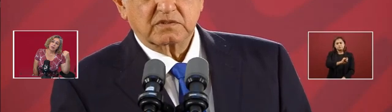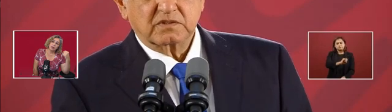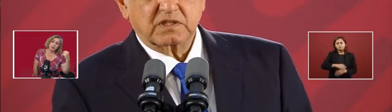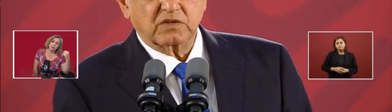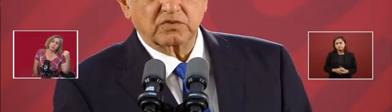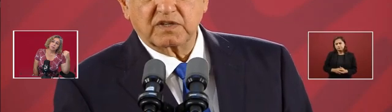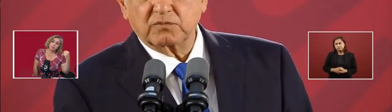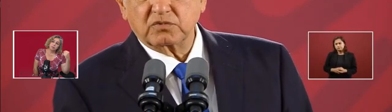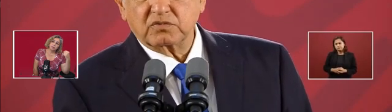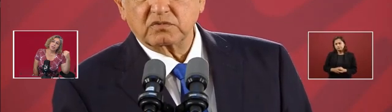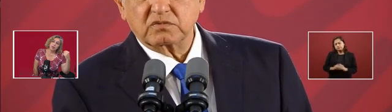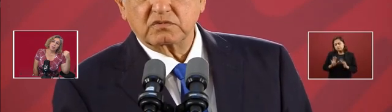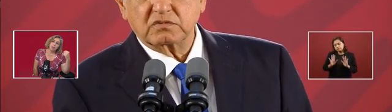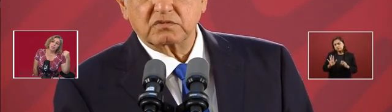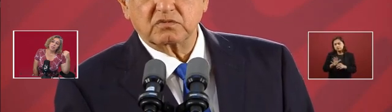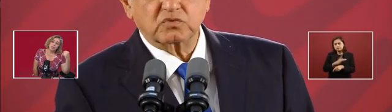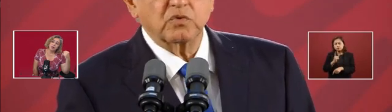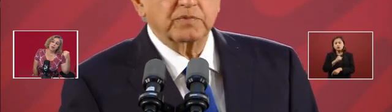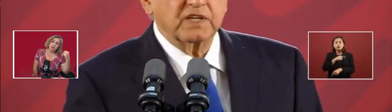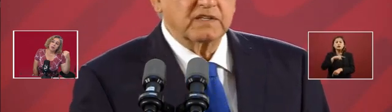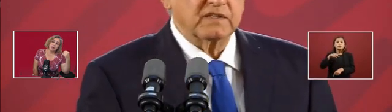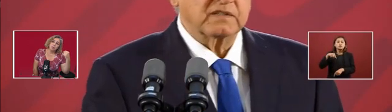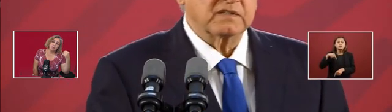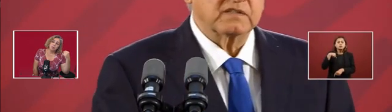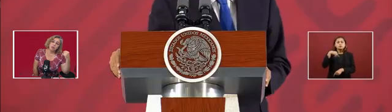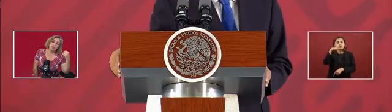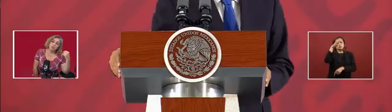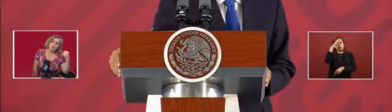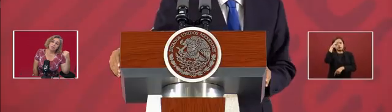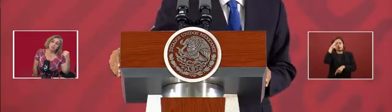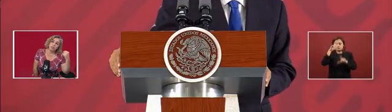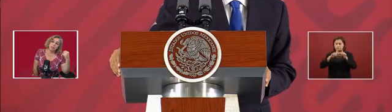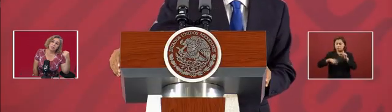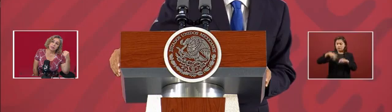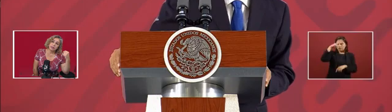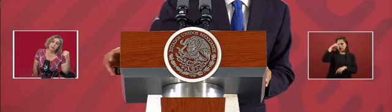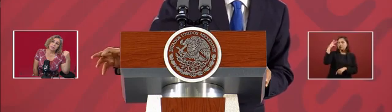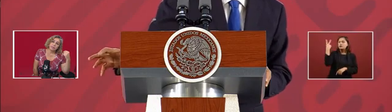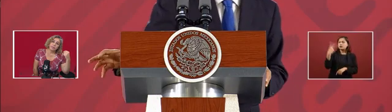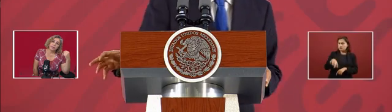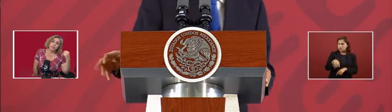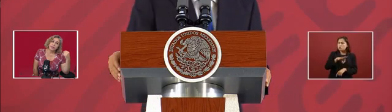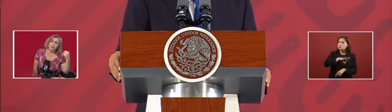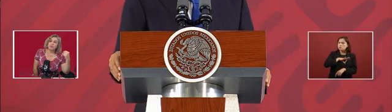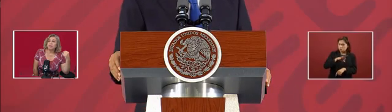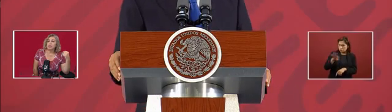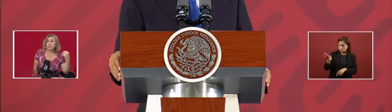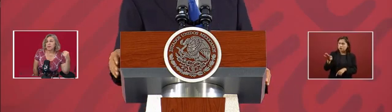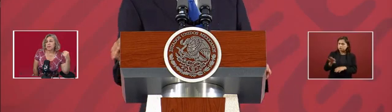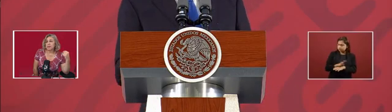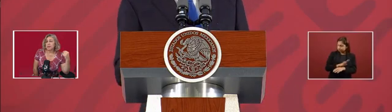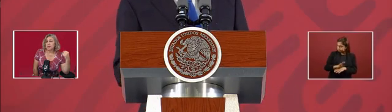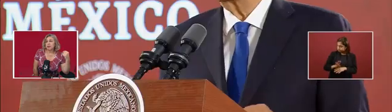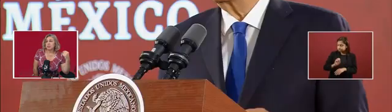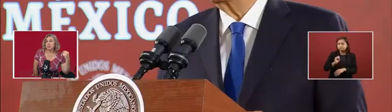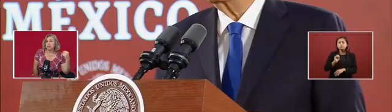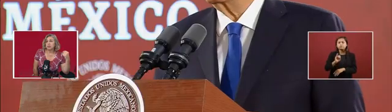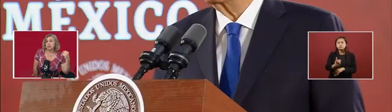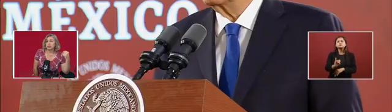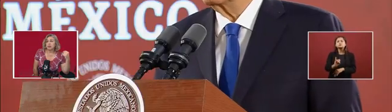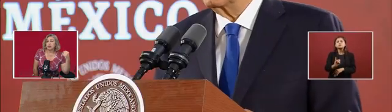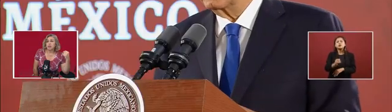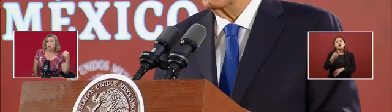sociales, resources dados with a estos bank casos, posibles vínculos de and corrupción. its possible vehicles for corruption. Estás expresando. What